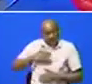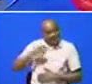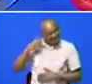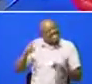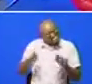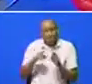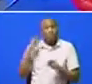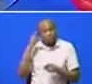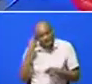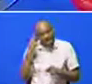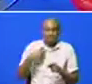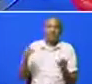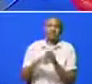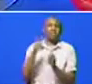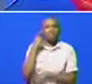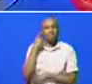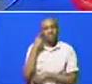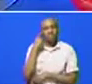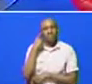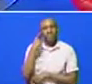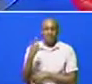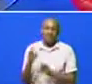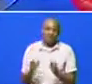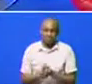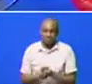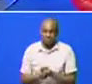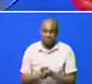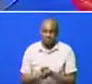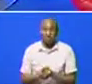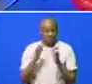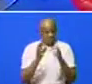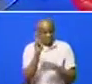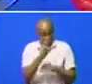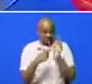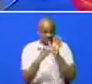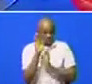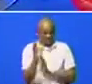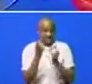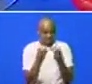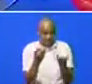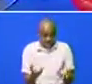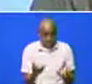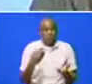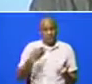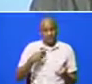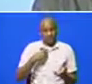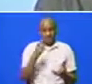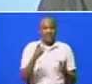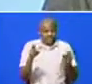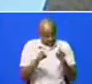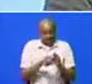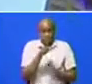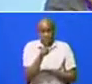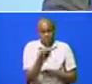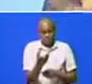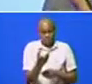can actually pass for a natural ear? Well, if you use the ear example, it's pretty simple. You have one on the other side that looks exactly the same,